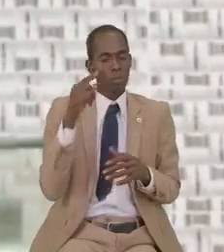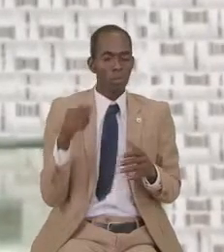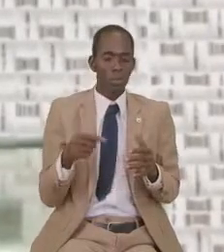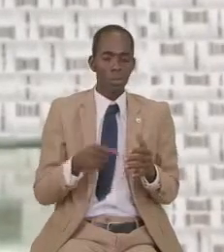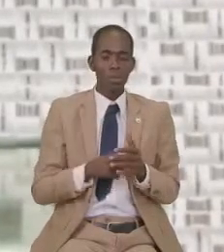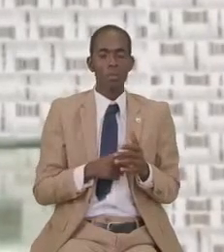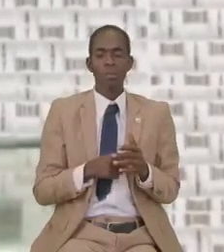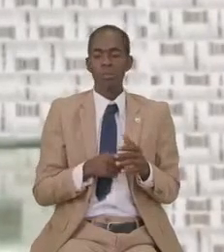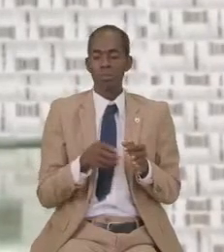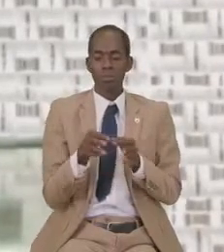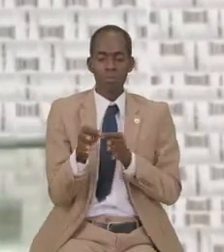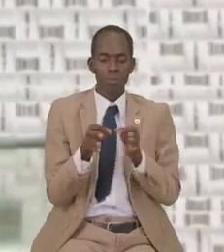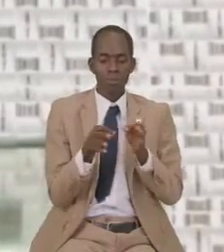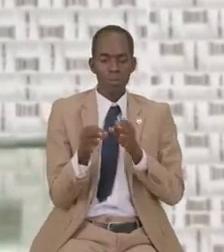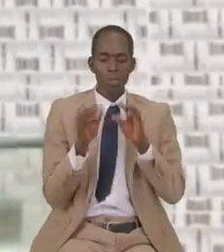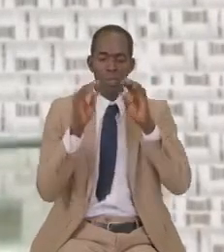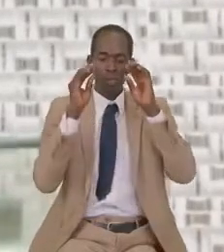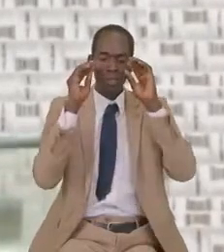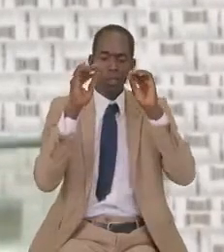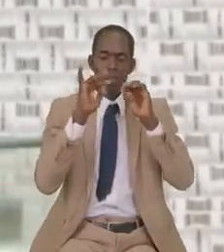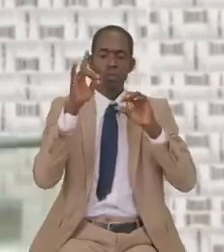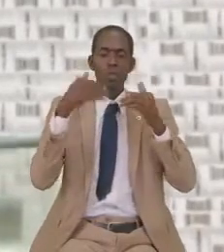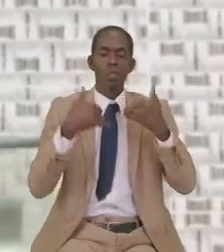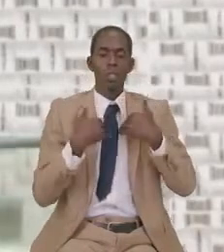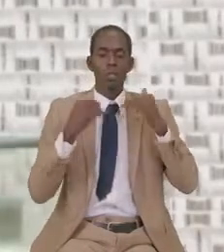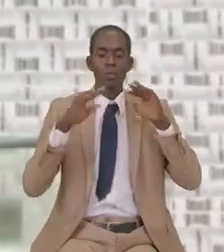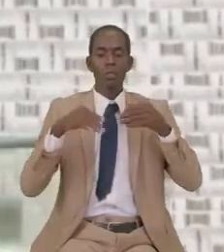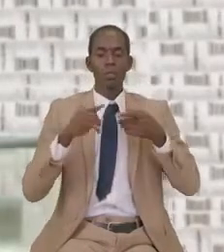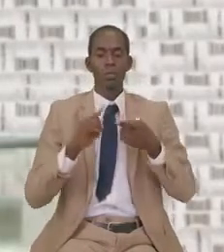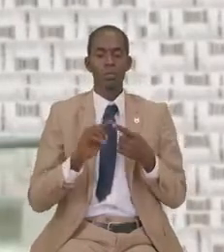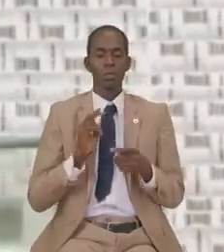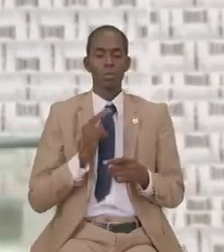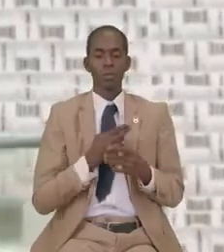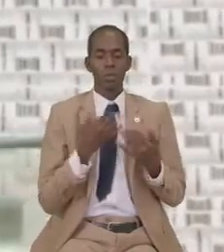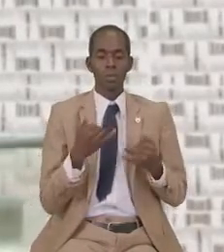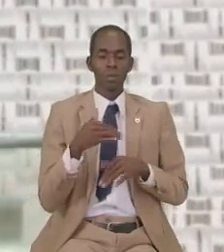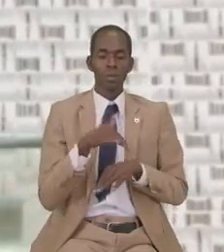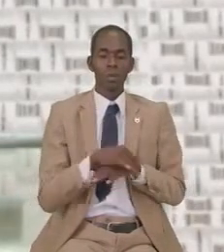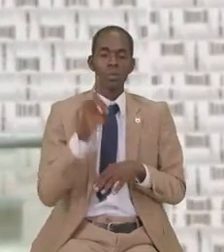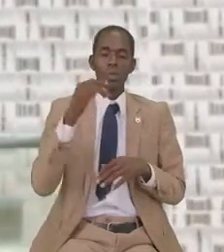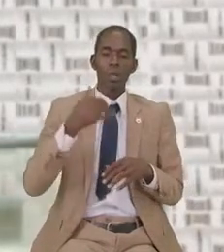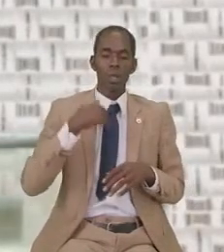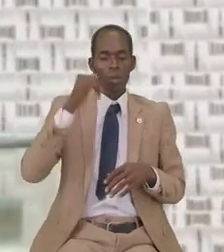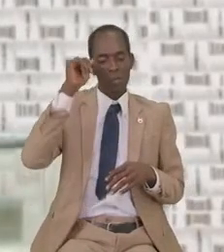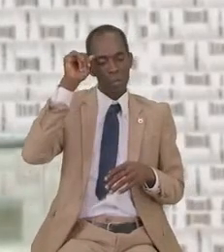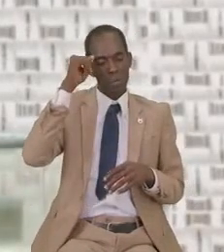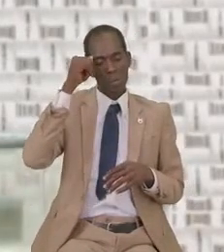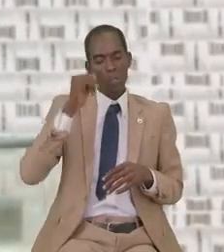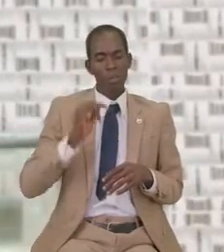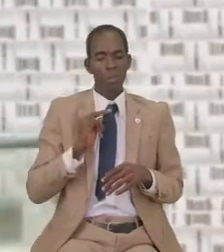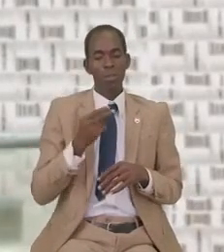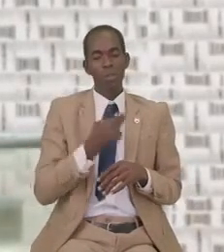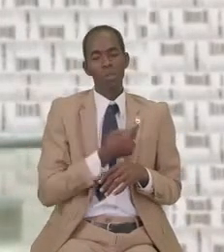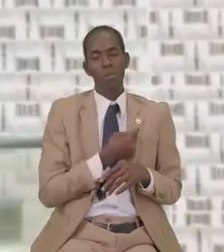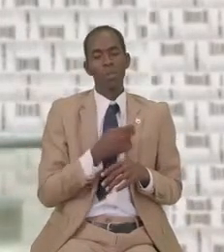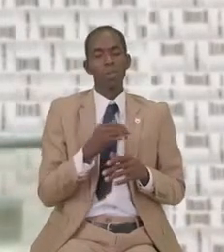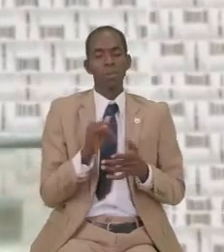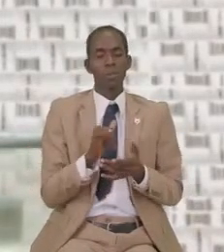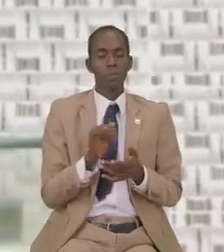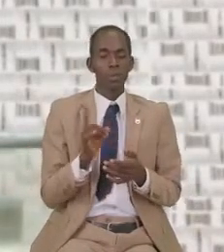teaching you have given us tonight. And you have reminded us we are the